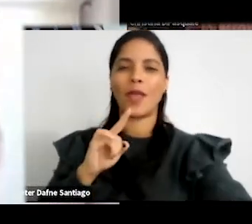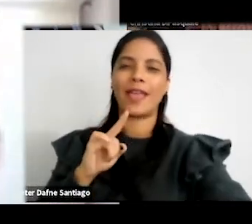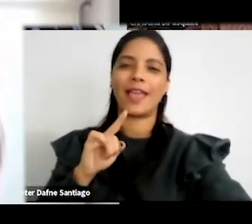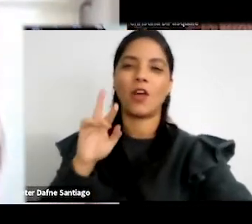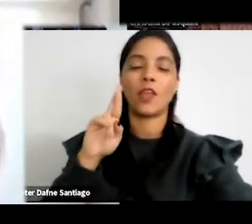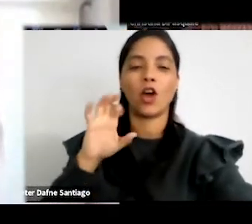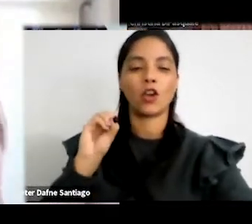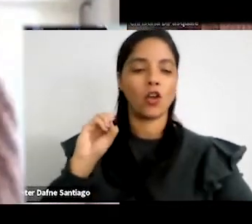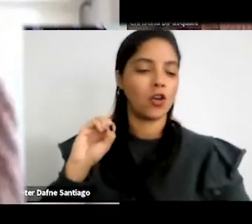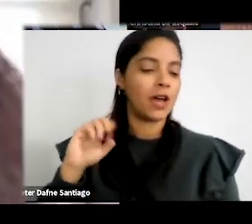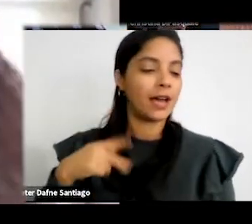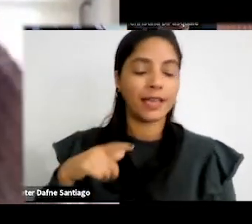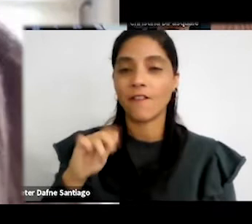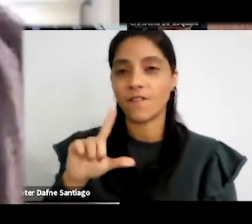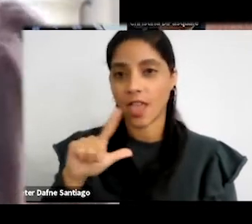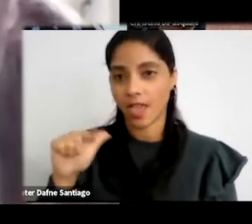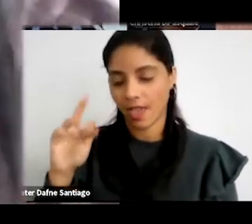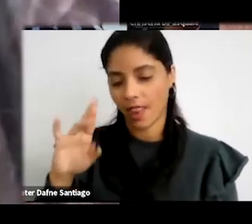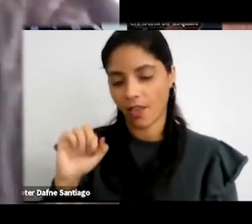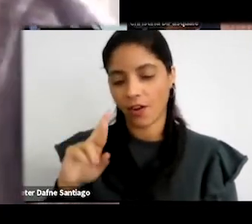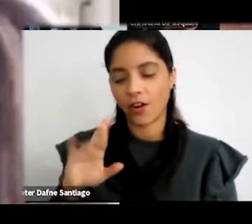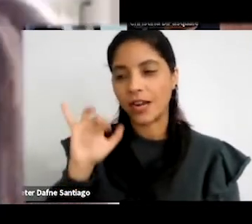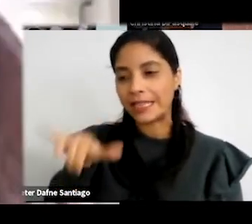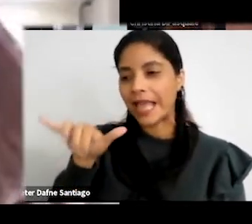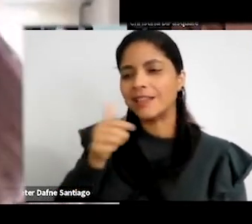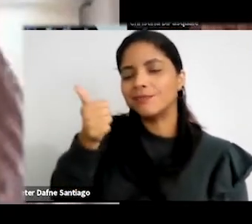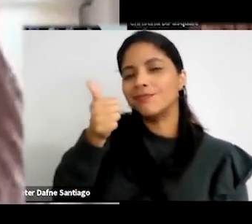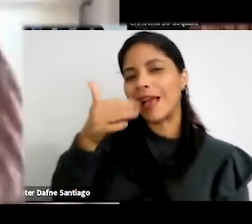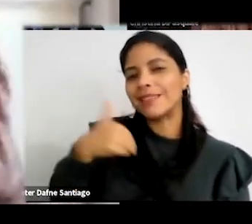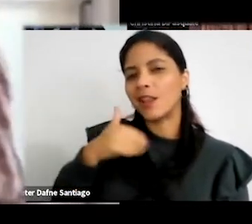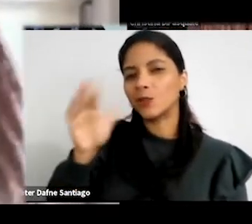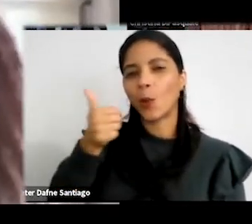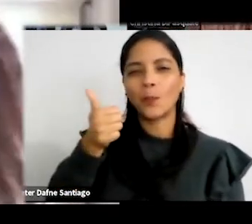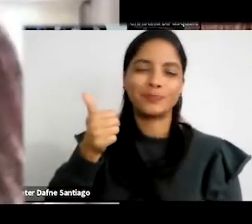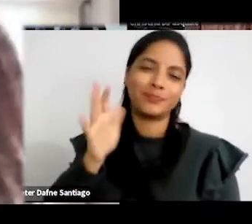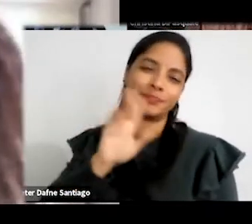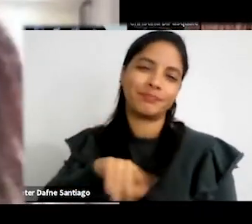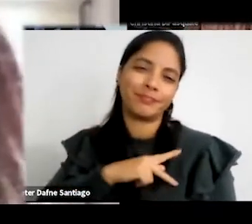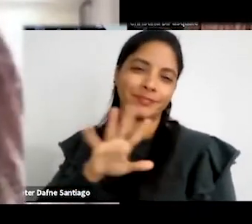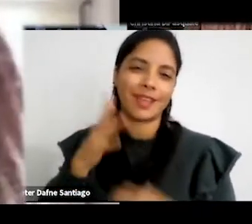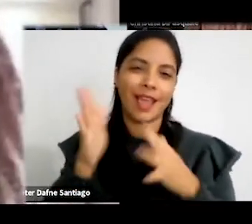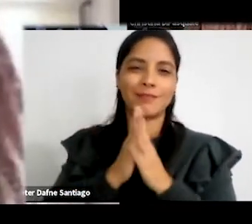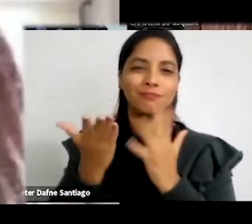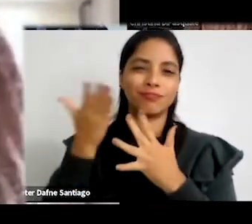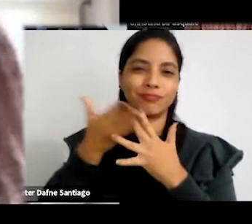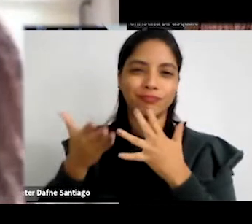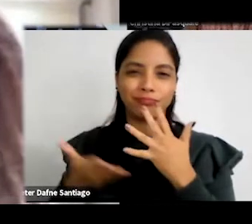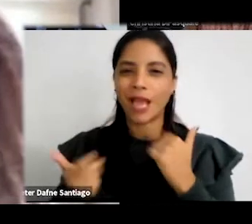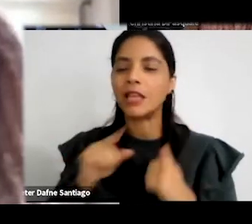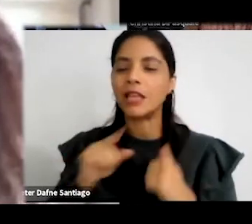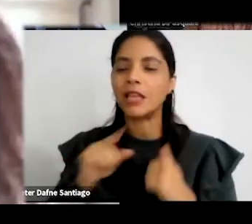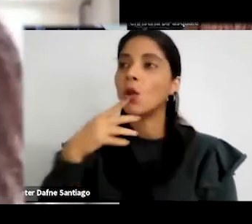they keep their own records, and those are often elucidating as well. And what was interesting there